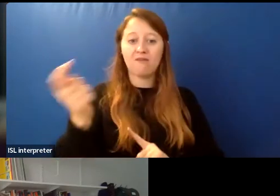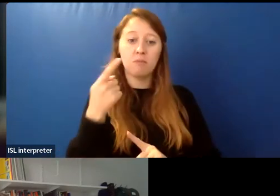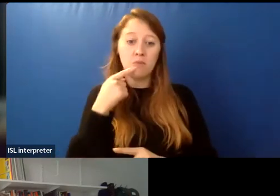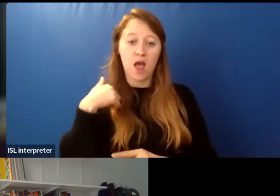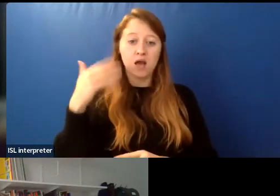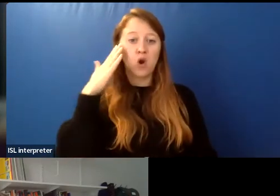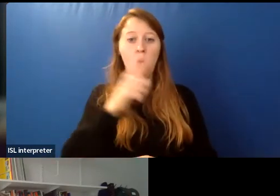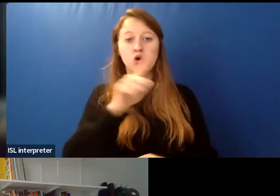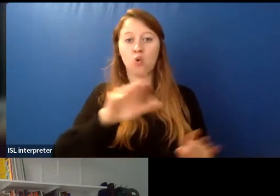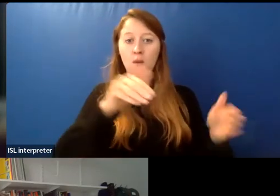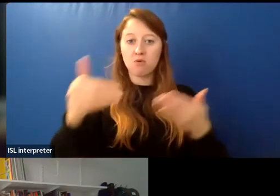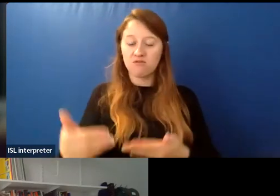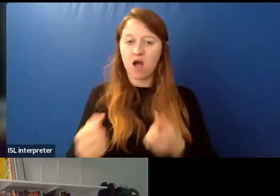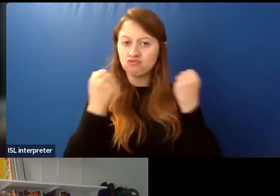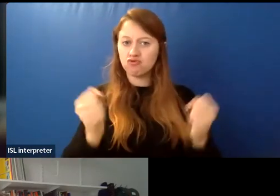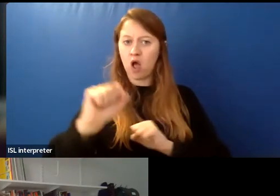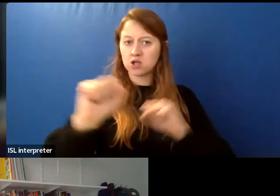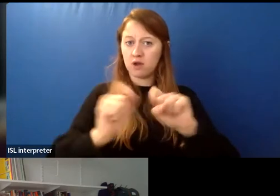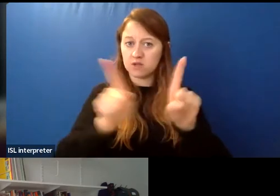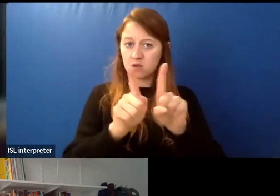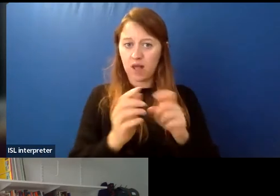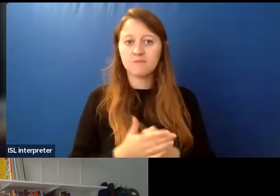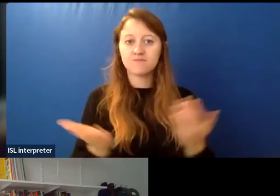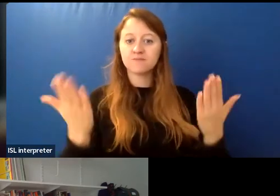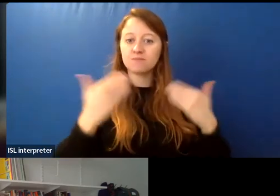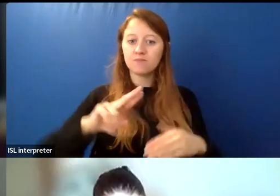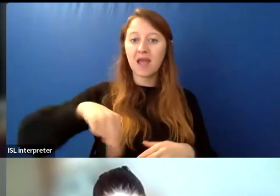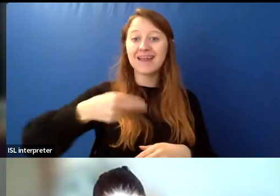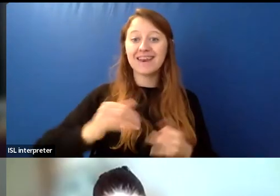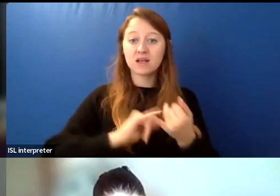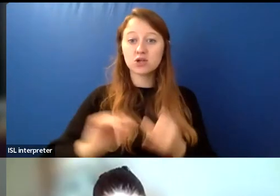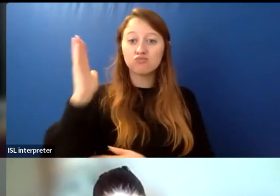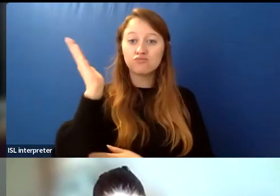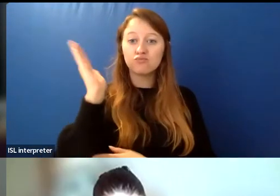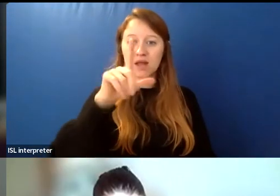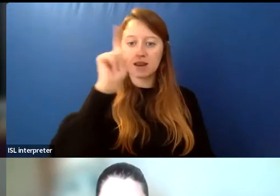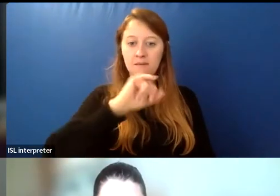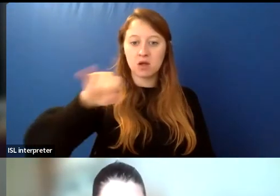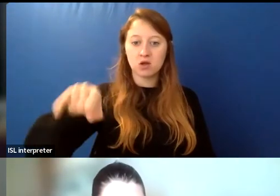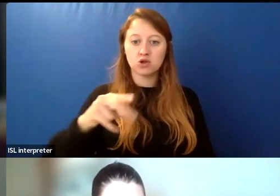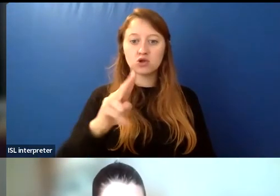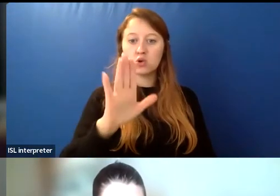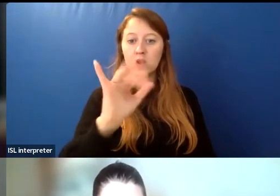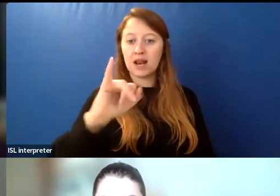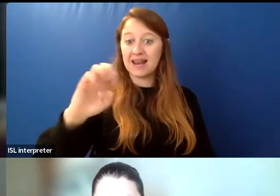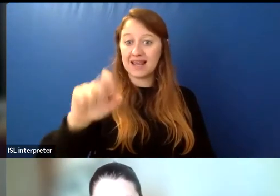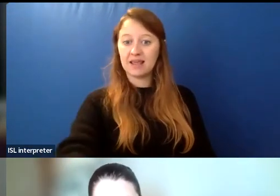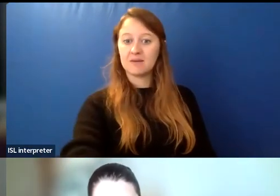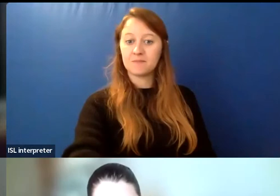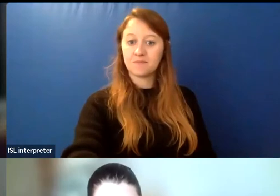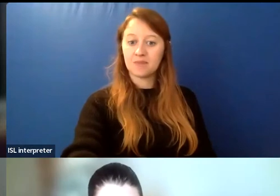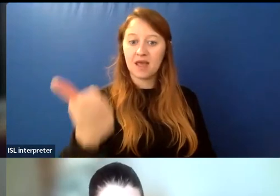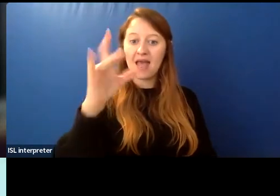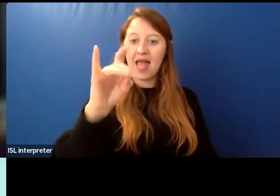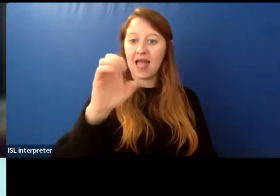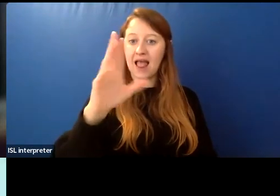that. So next up to speak is Julie Helen from Inclusion Ireland. So Julie is going to speak to us about the